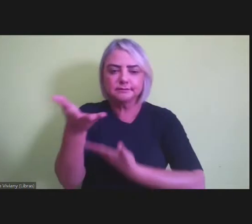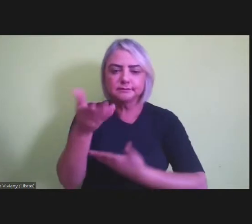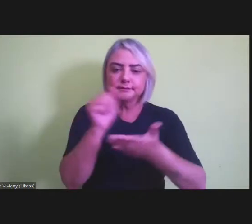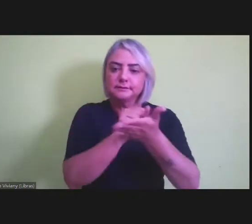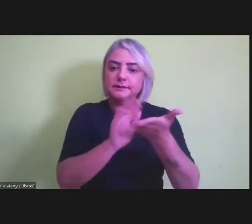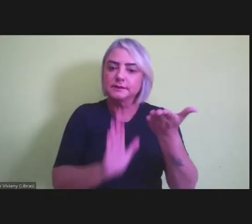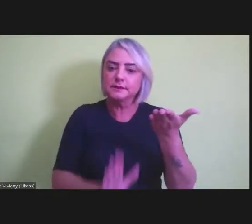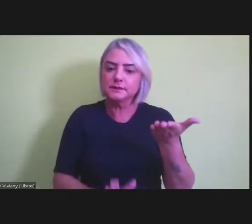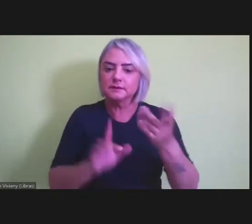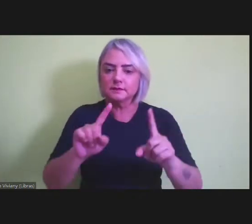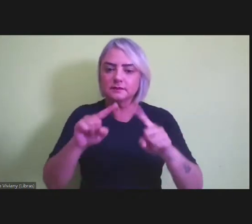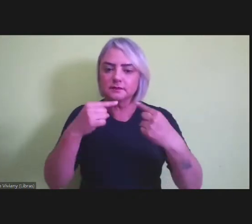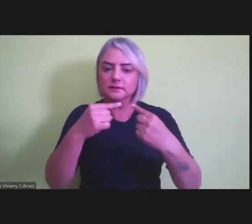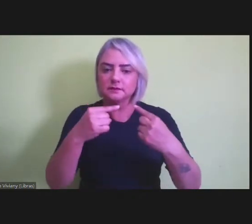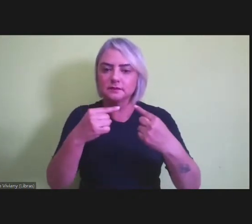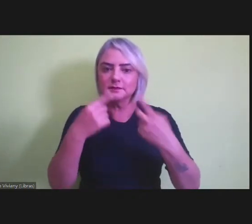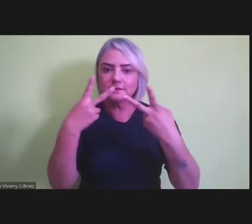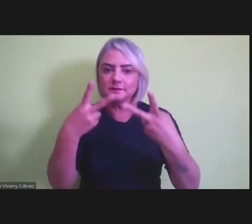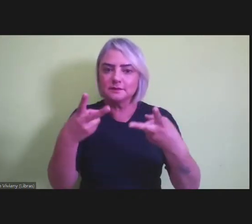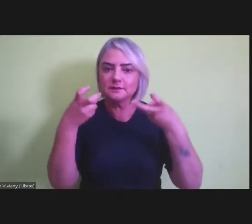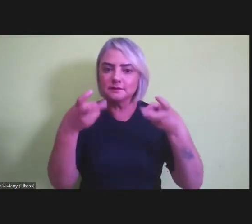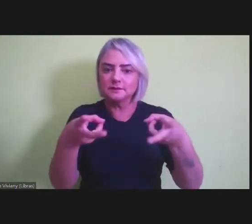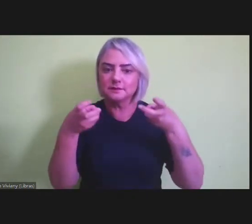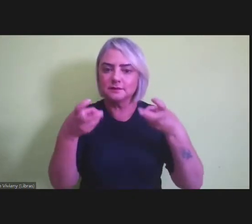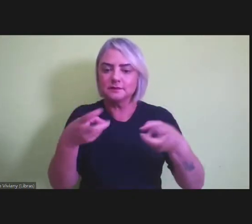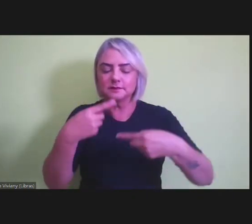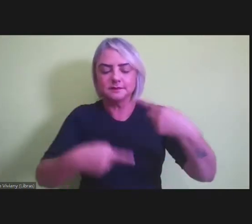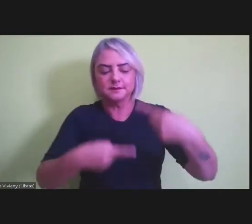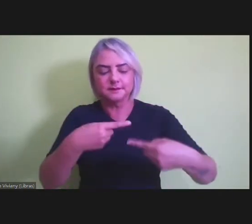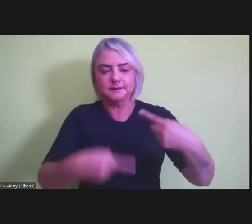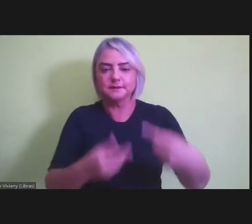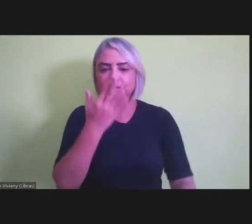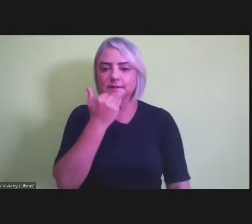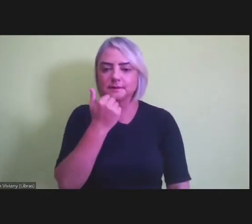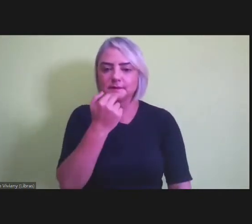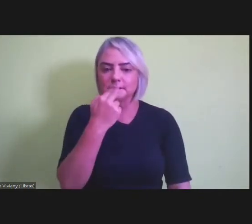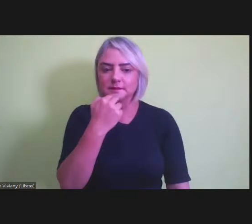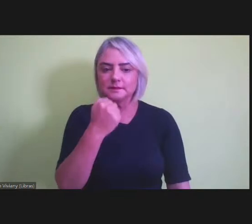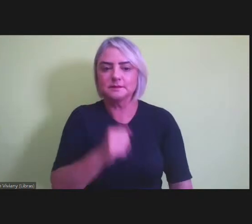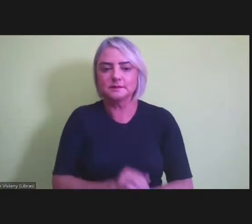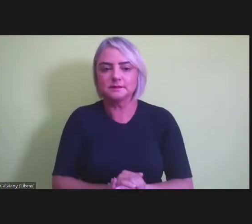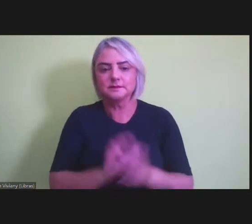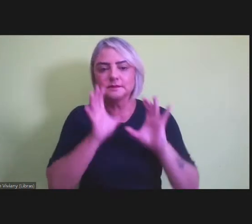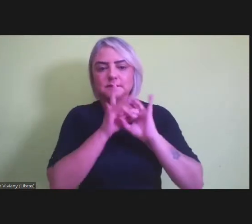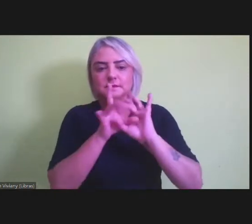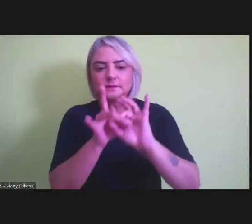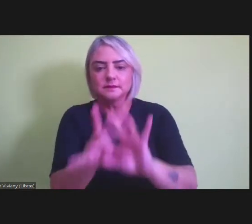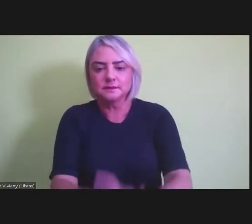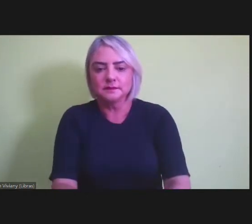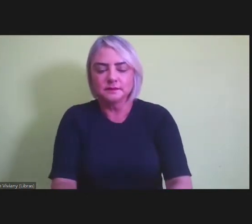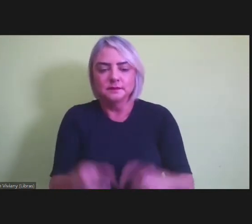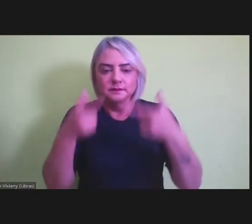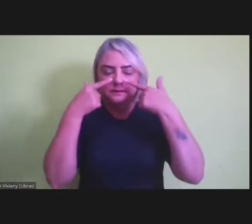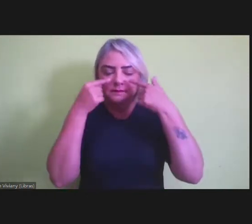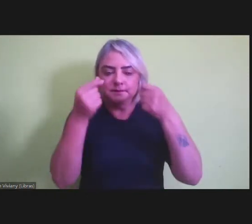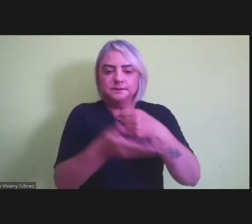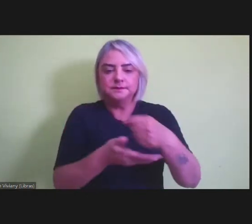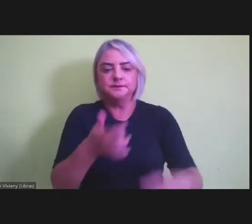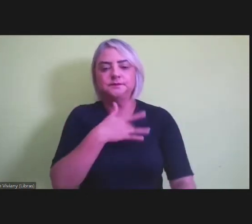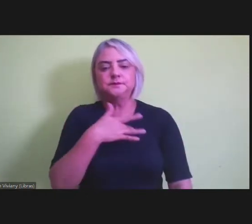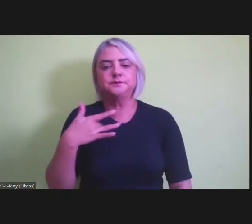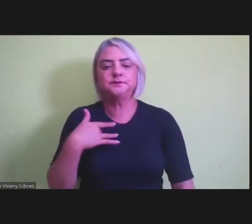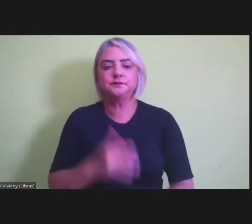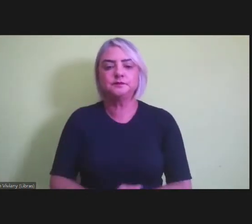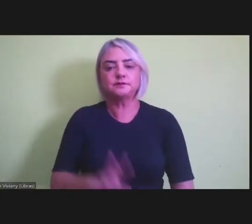will be shared about the challenges and perspectives about the policy for food and nutrition in the context